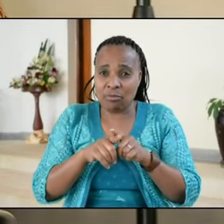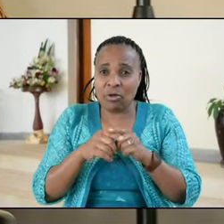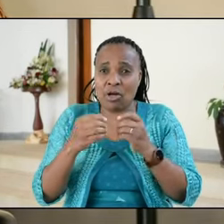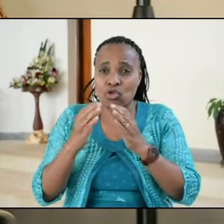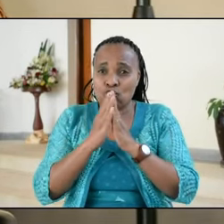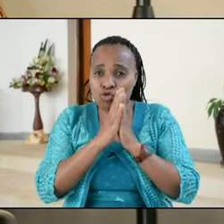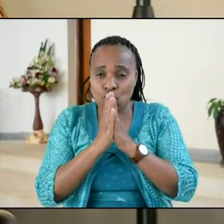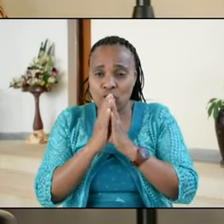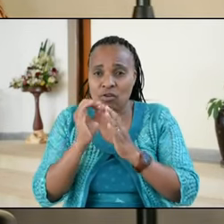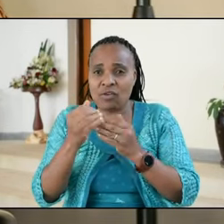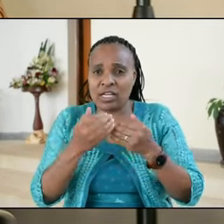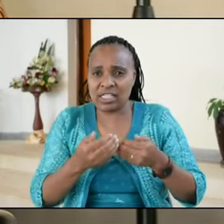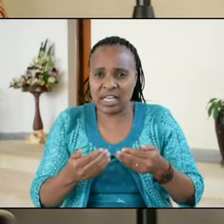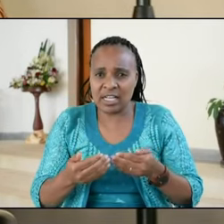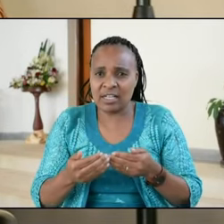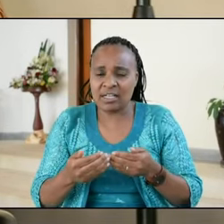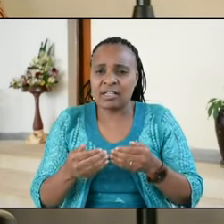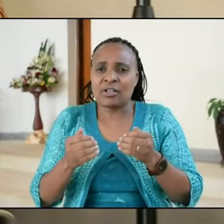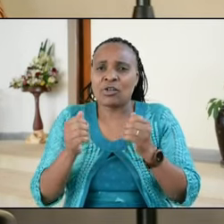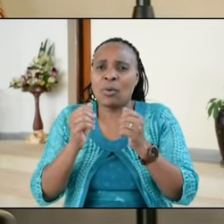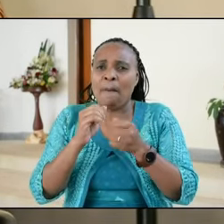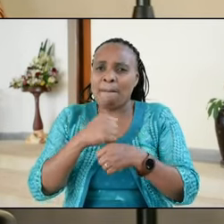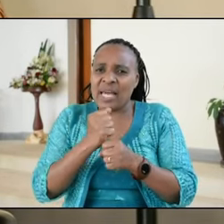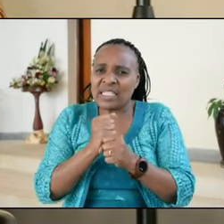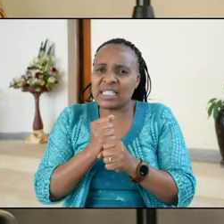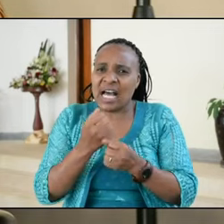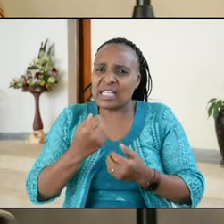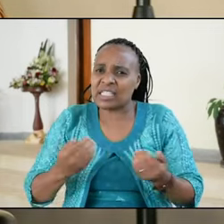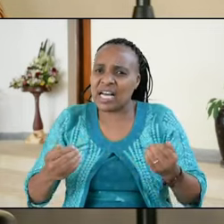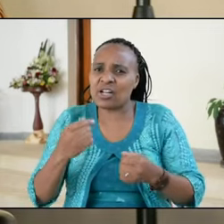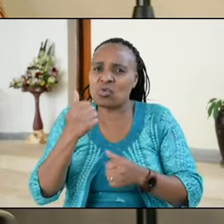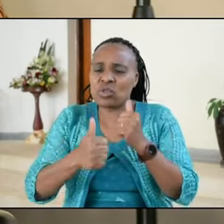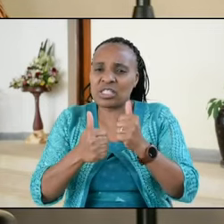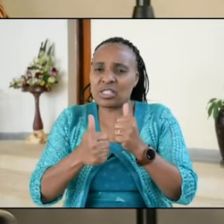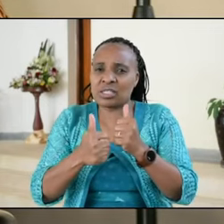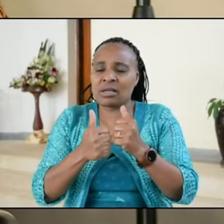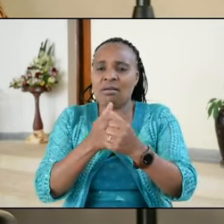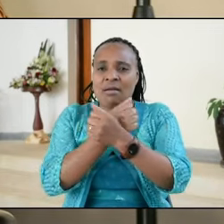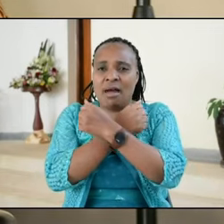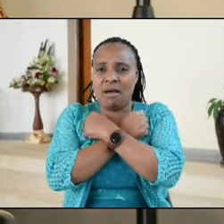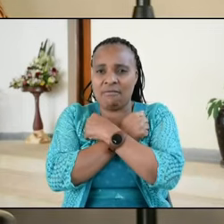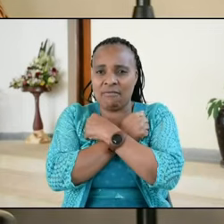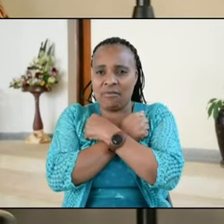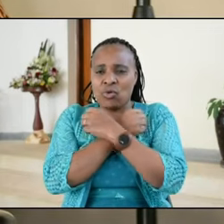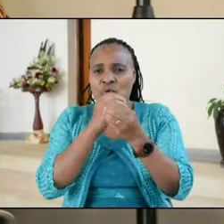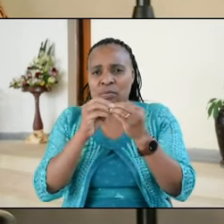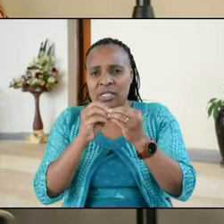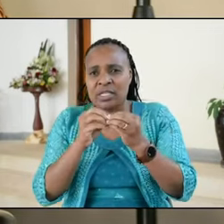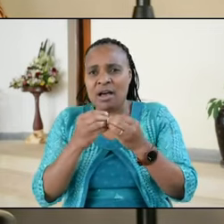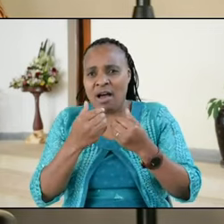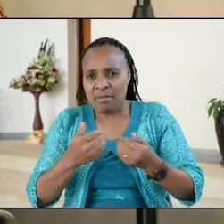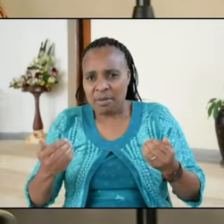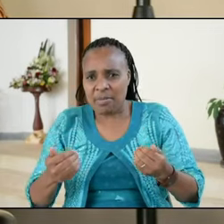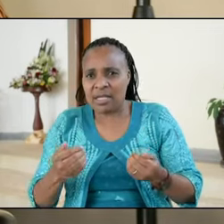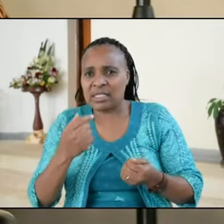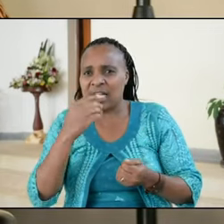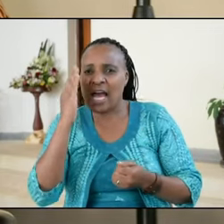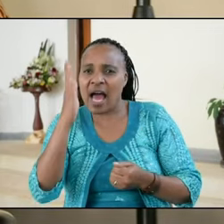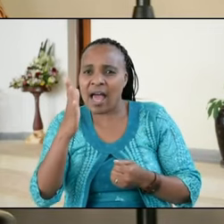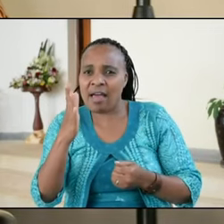and the theme of a child, what makes a child is love. He meets another child. Hi, how are you? He wants to be